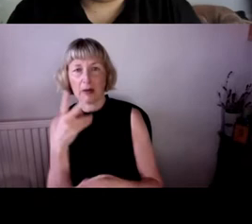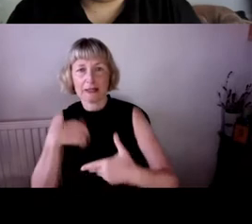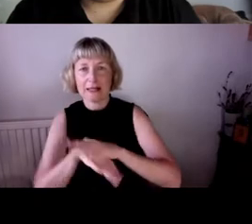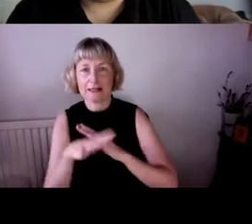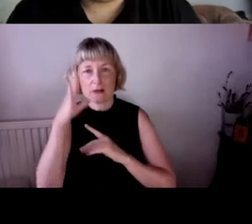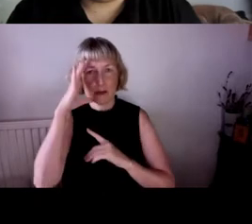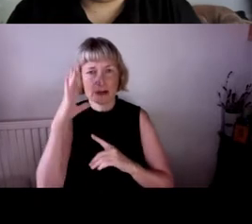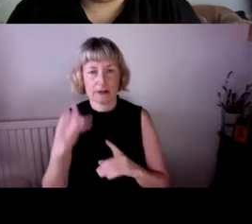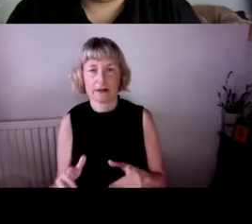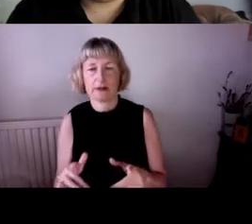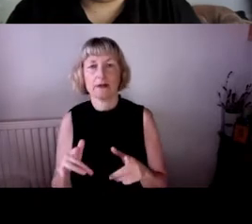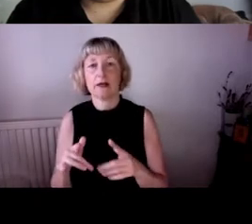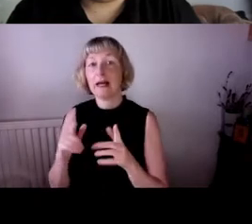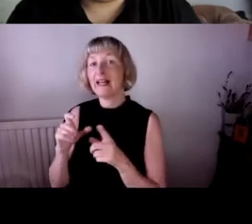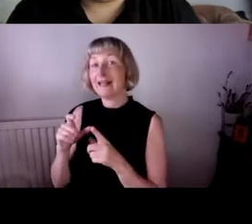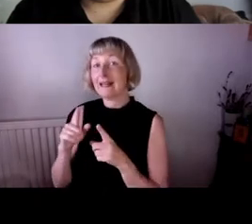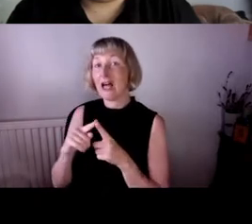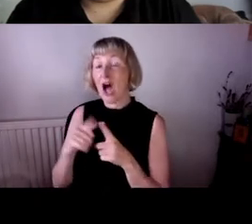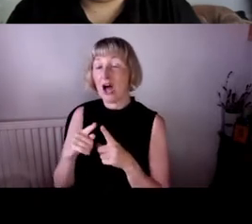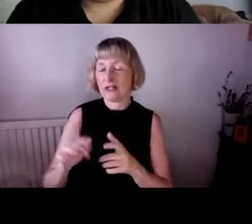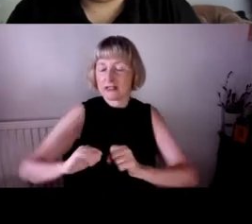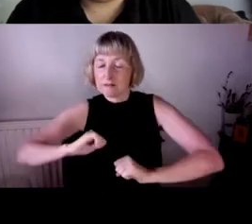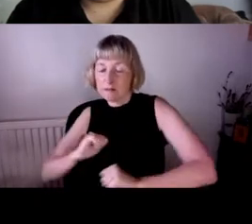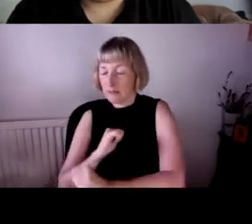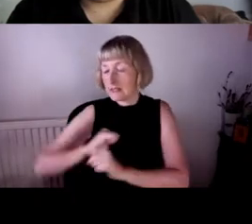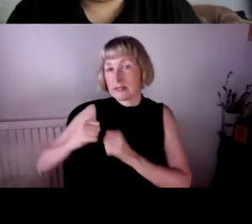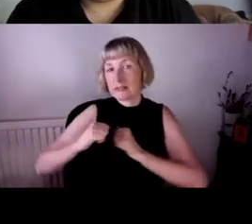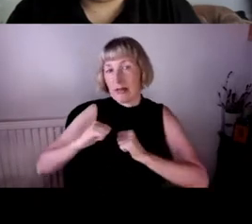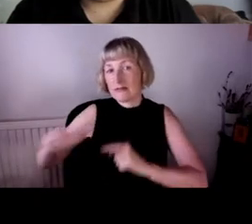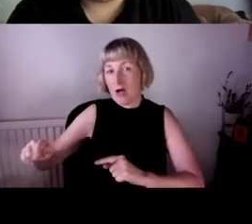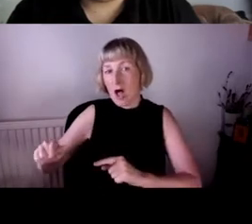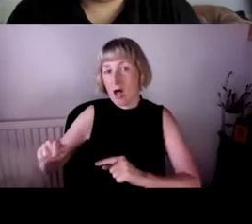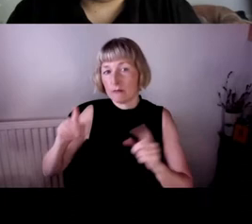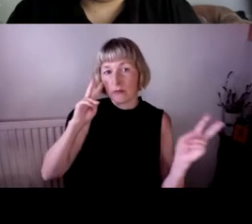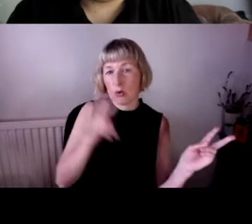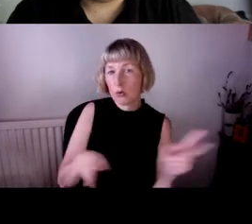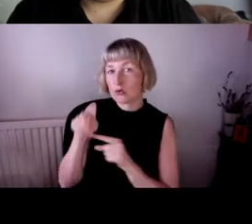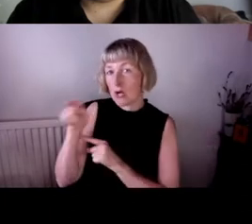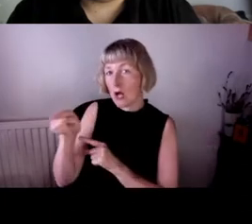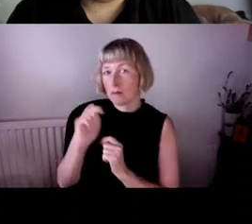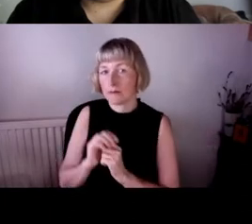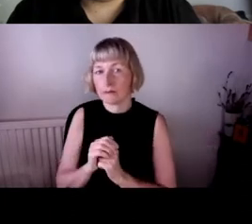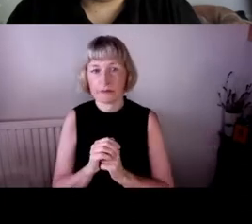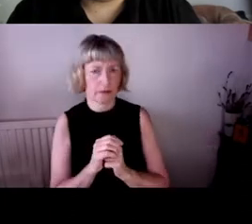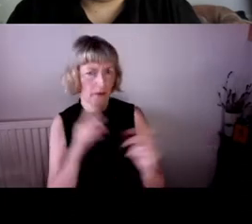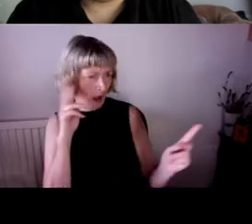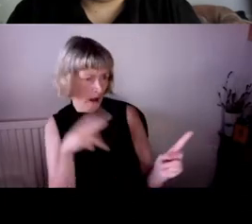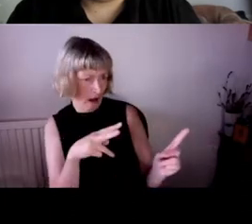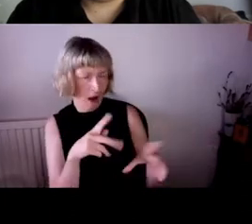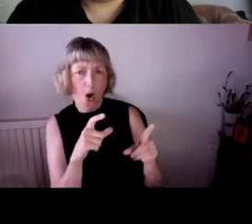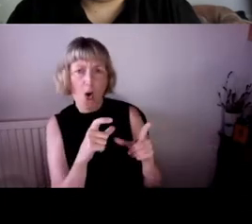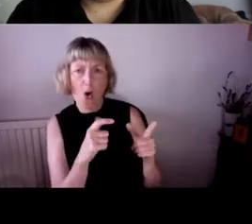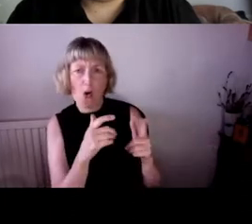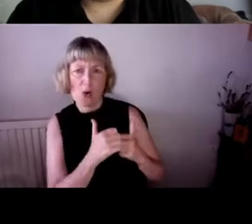He makes room for her. She picks up her own toast and pilchards and looks across at him. Oh, darling, you're